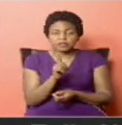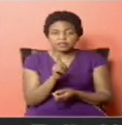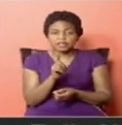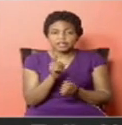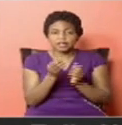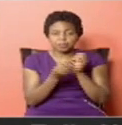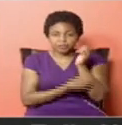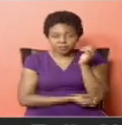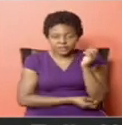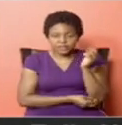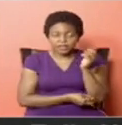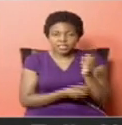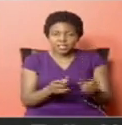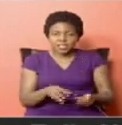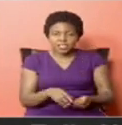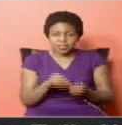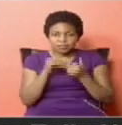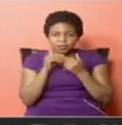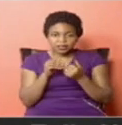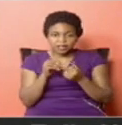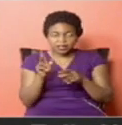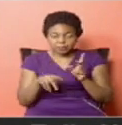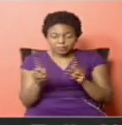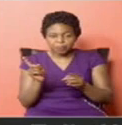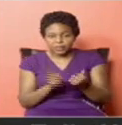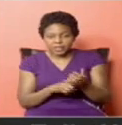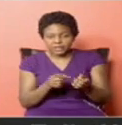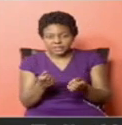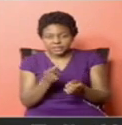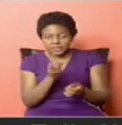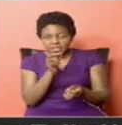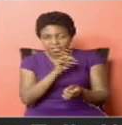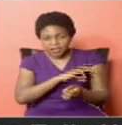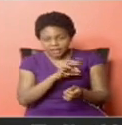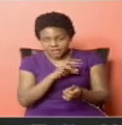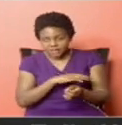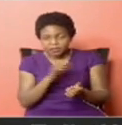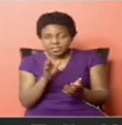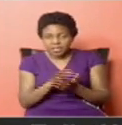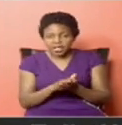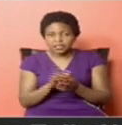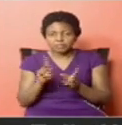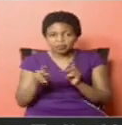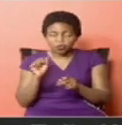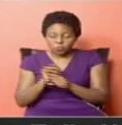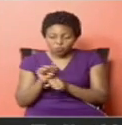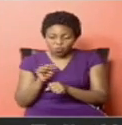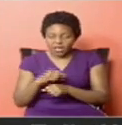poverty among especially the wage earners and casual laborers by